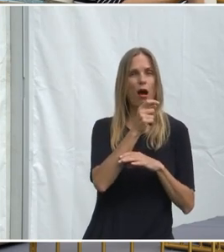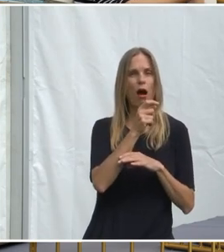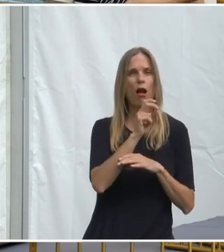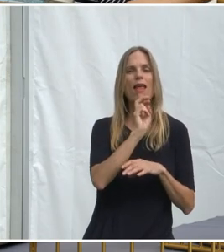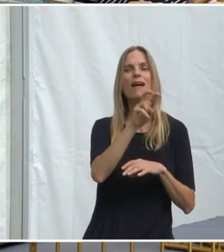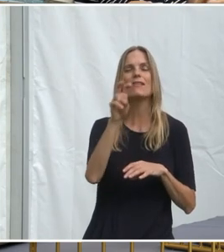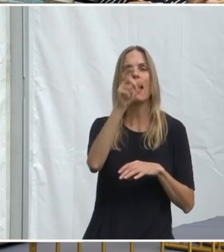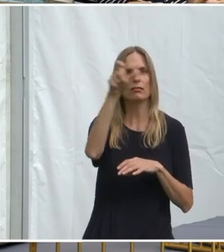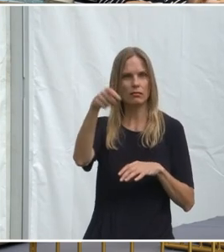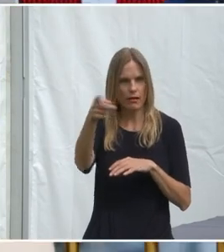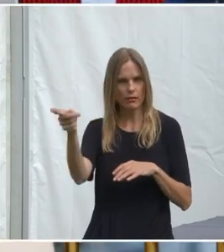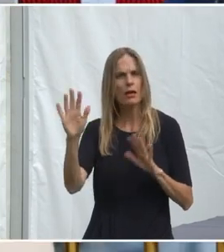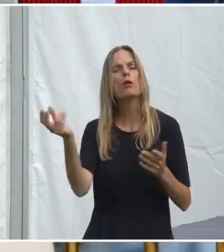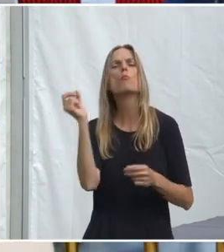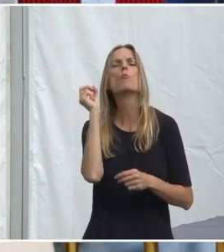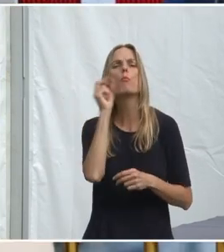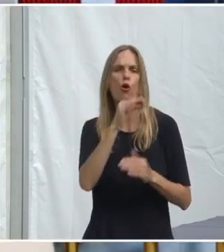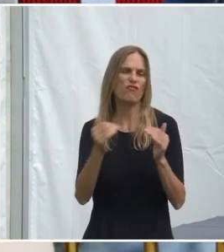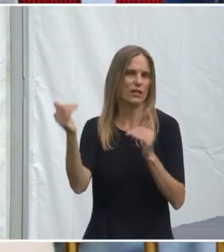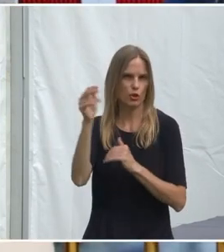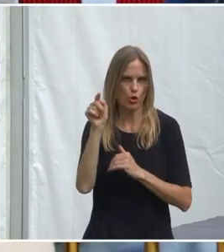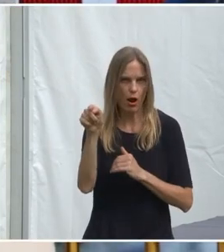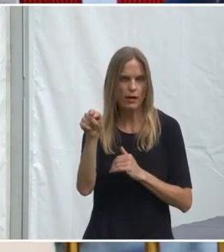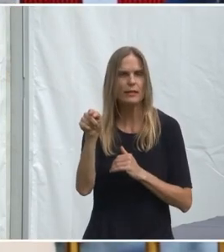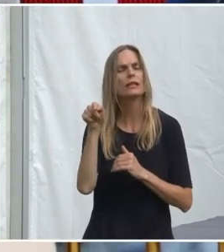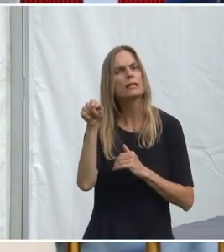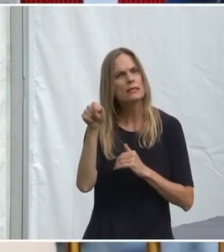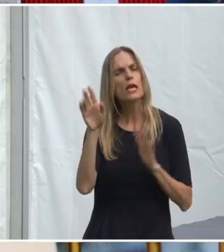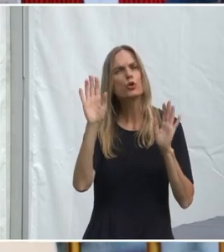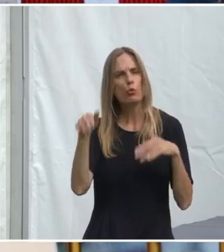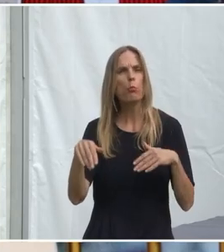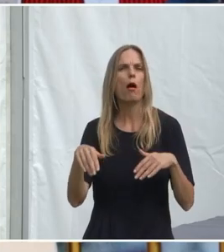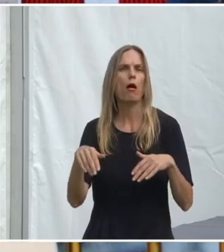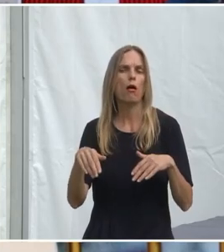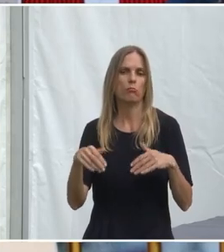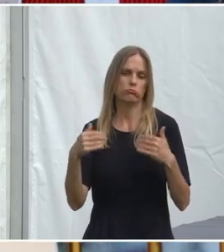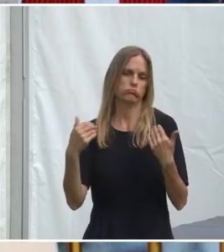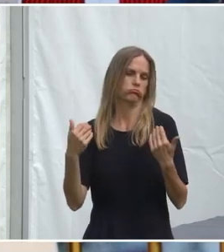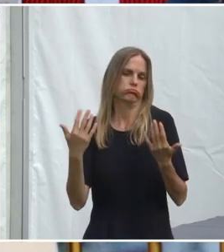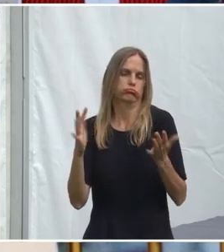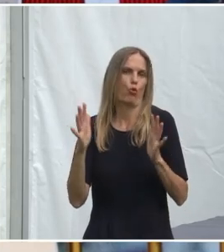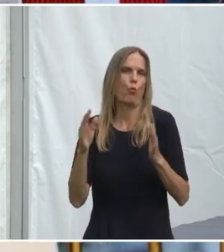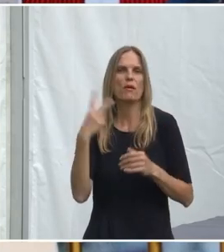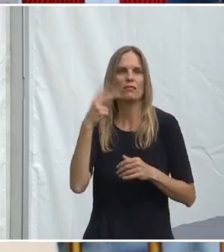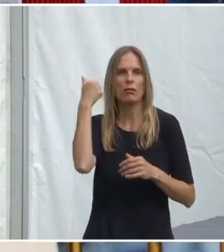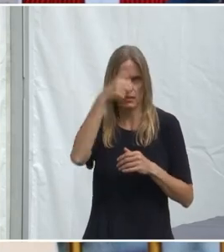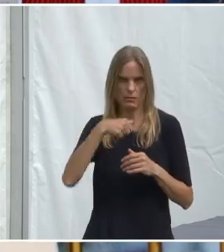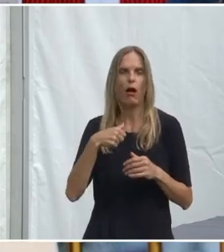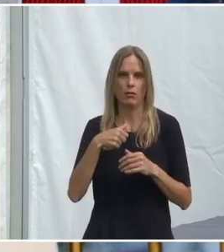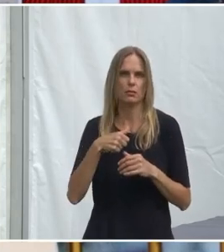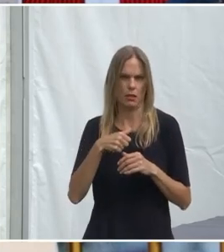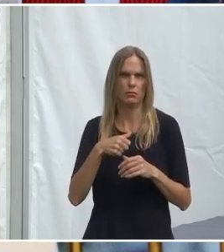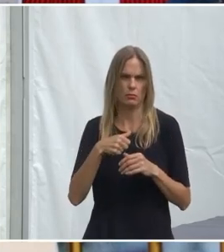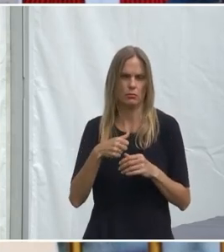specific professional sectors. And this has been a phenomenon that has been taking place now over 20 years or more, is the sort